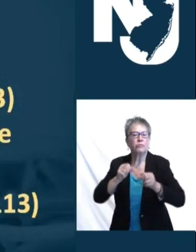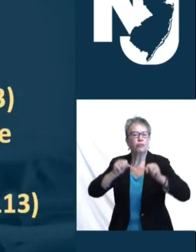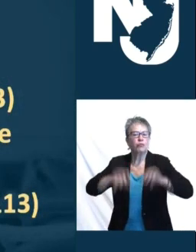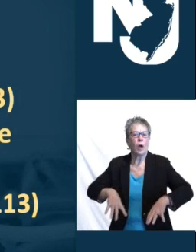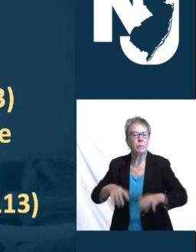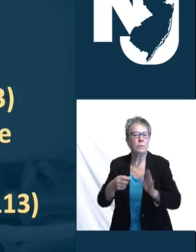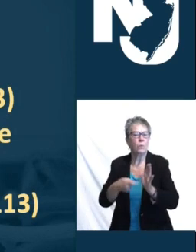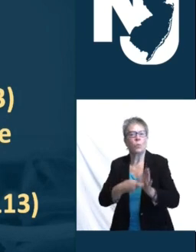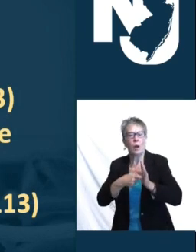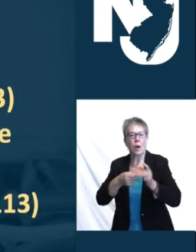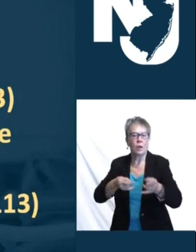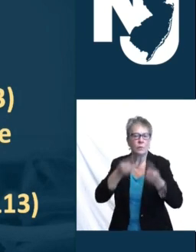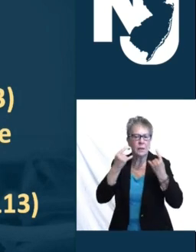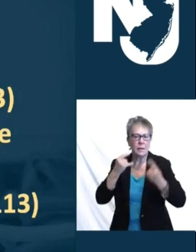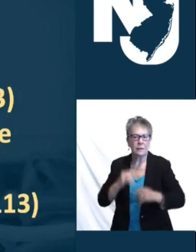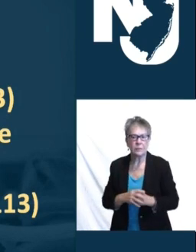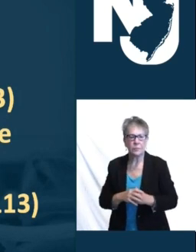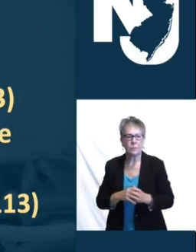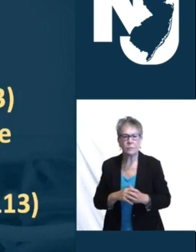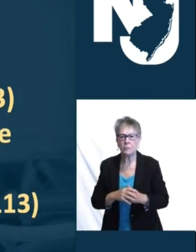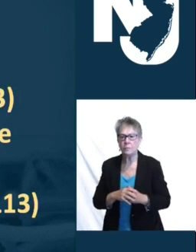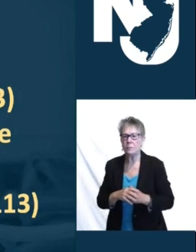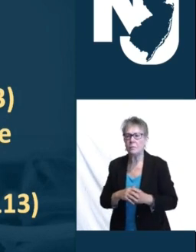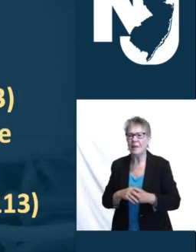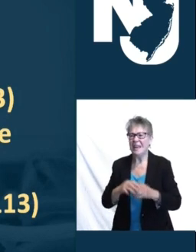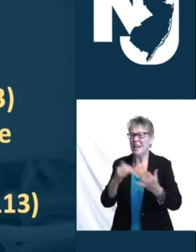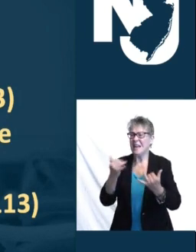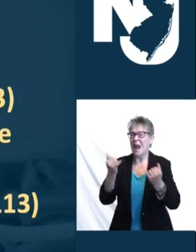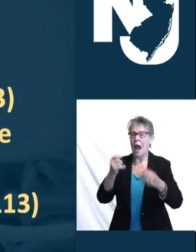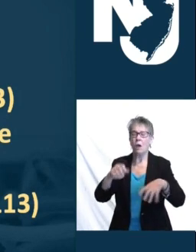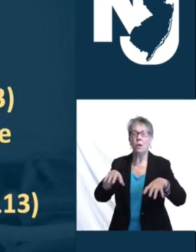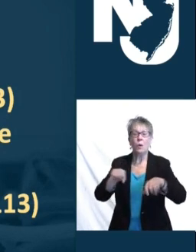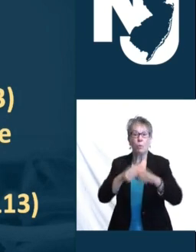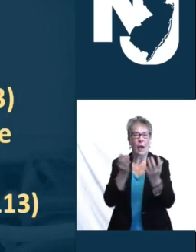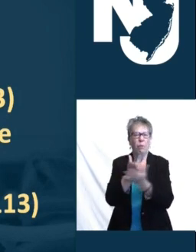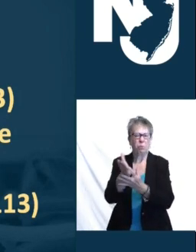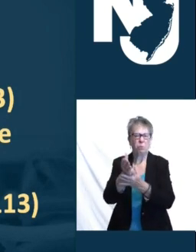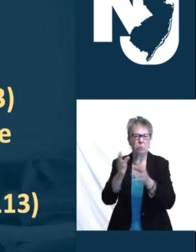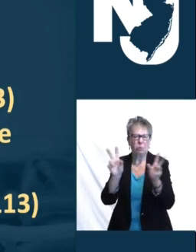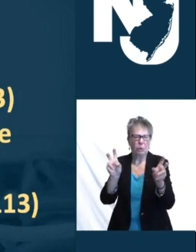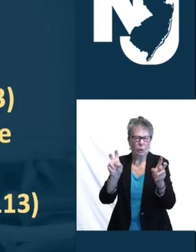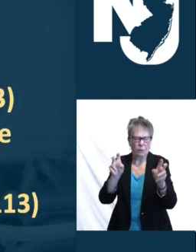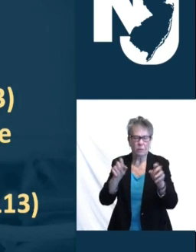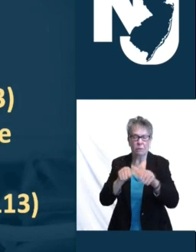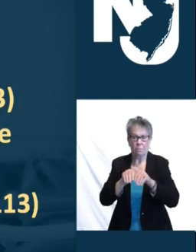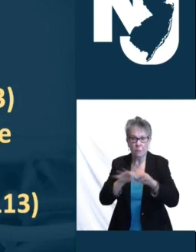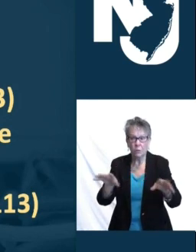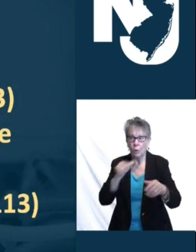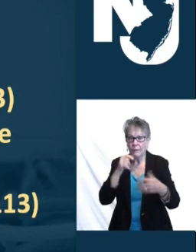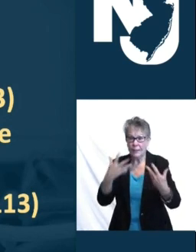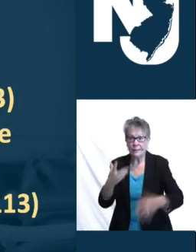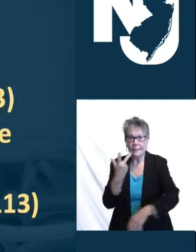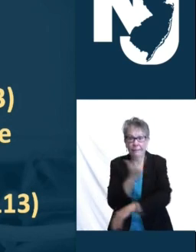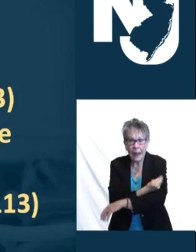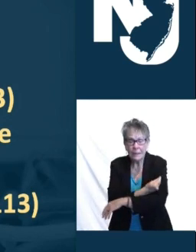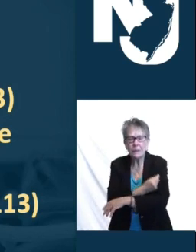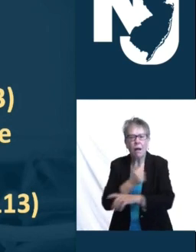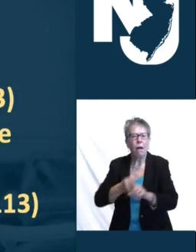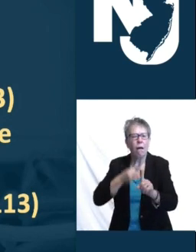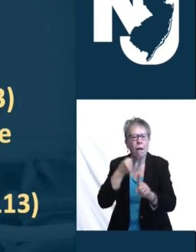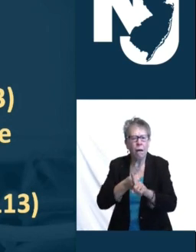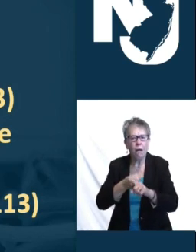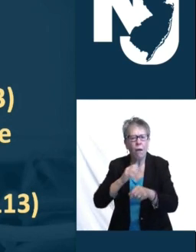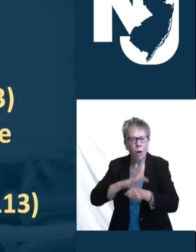breakthrough case numbers. First, here are the preliminary weekly numbers for the final week of October, and